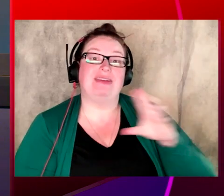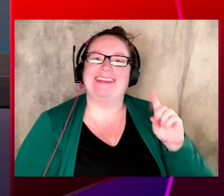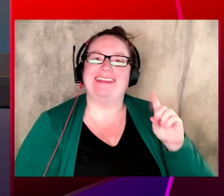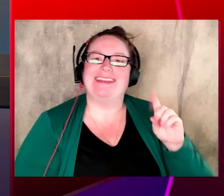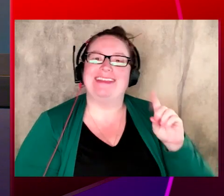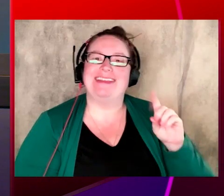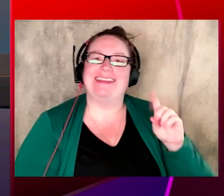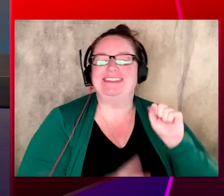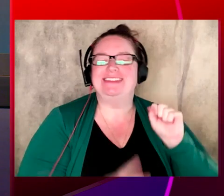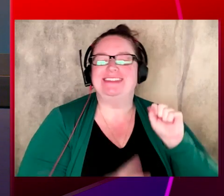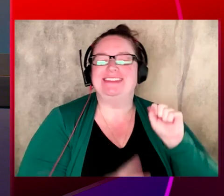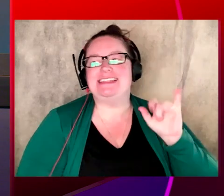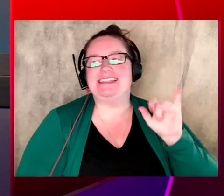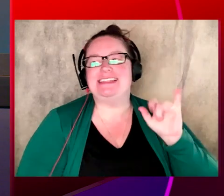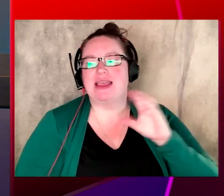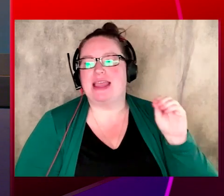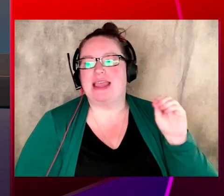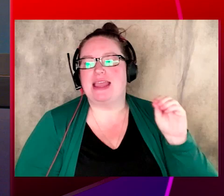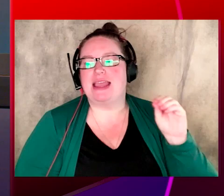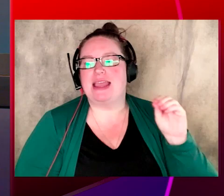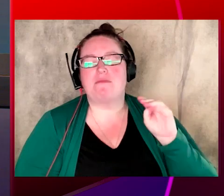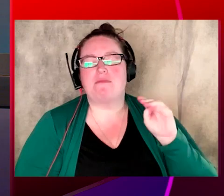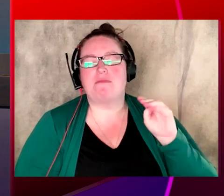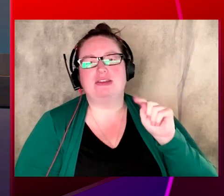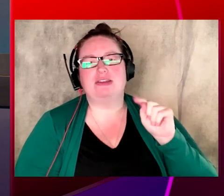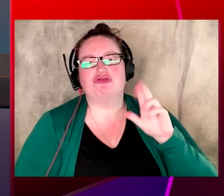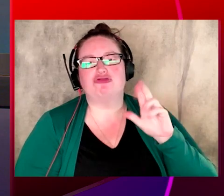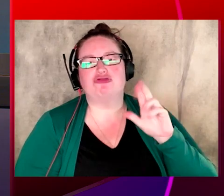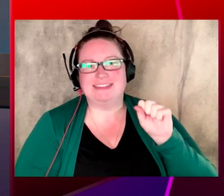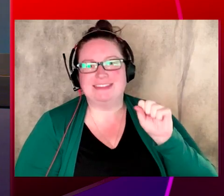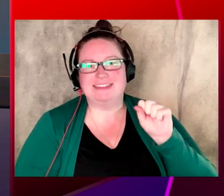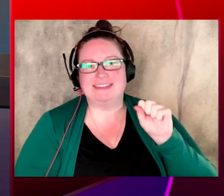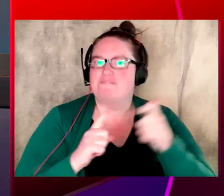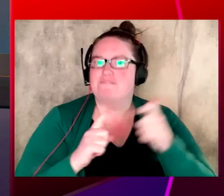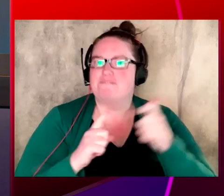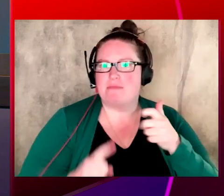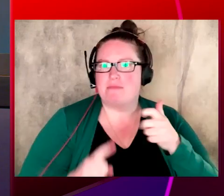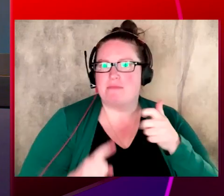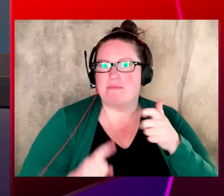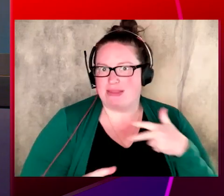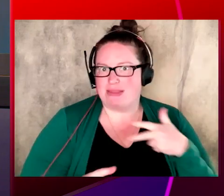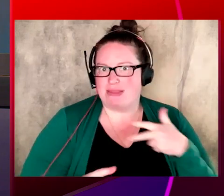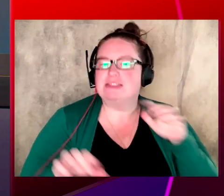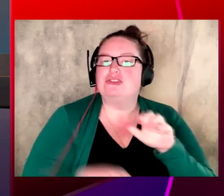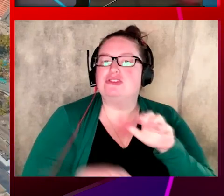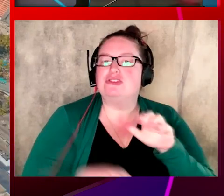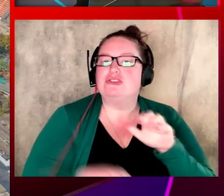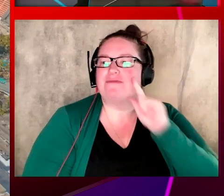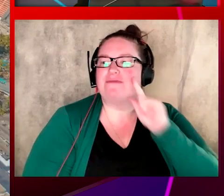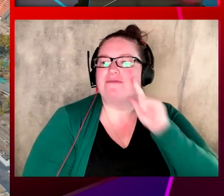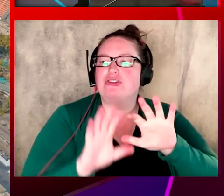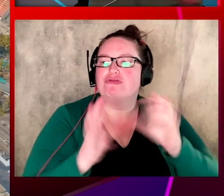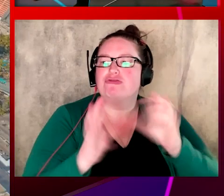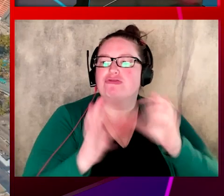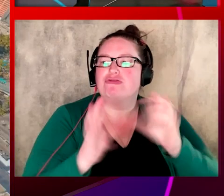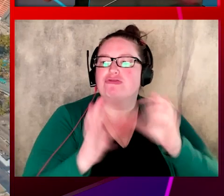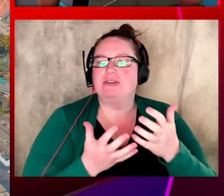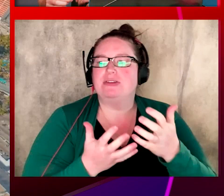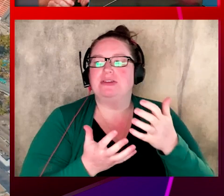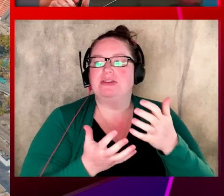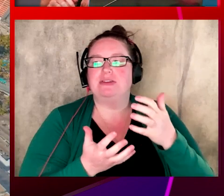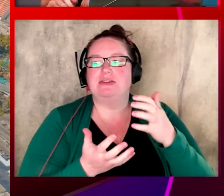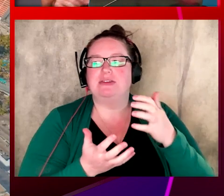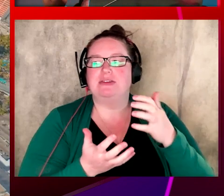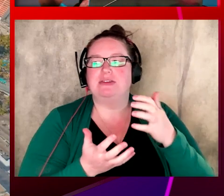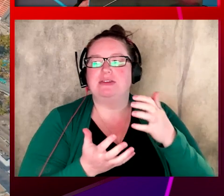Aerometrics. uCrowds is a startup based out of the Netherlands. They do AI for crowd behaviors, like how people would move in a city,